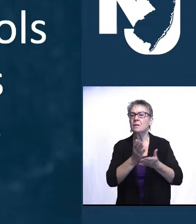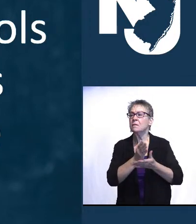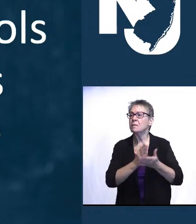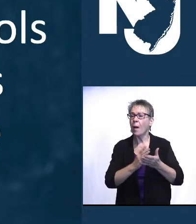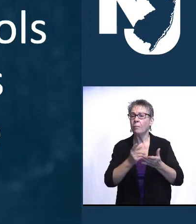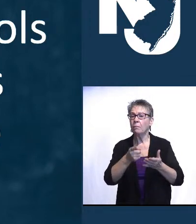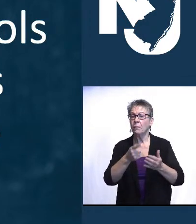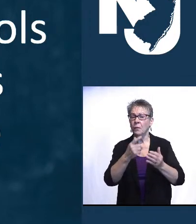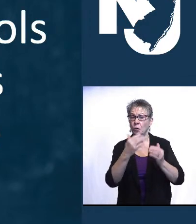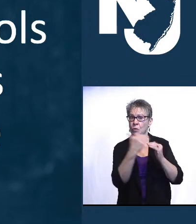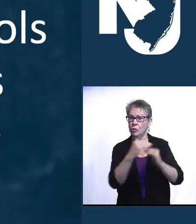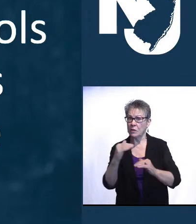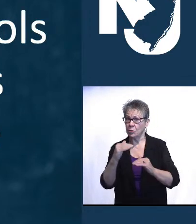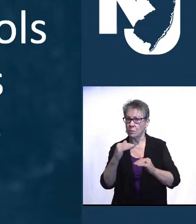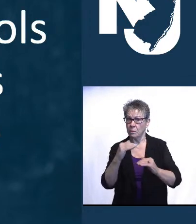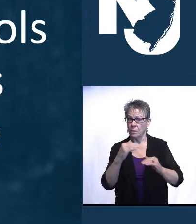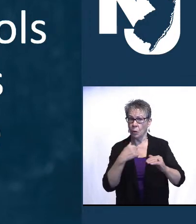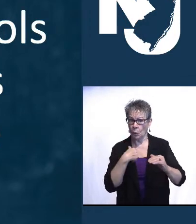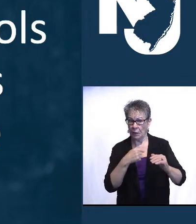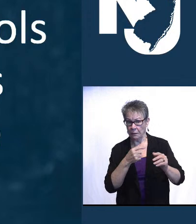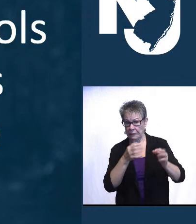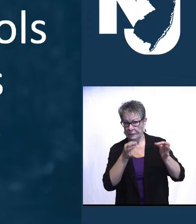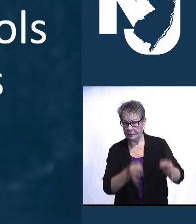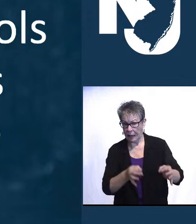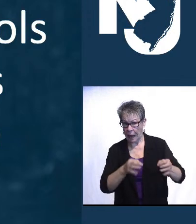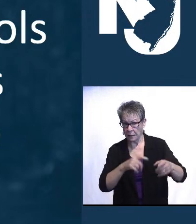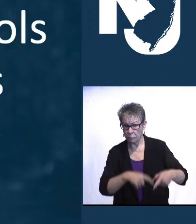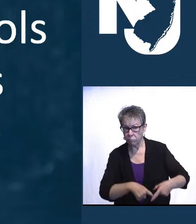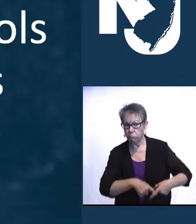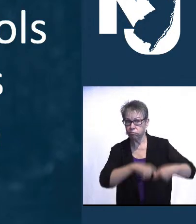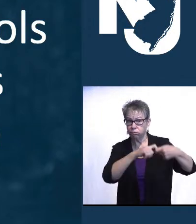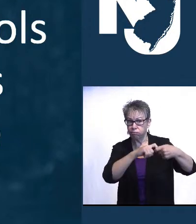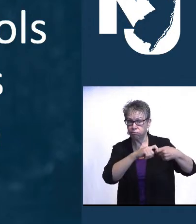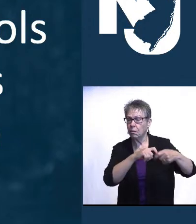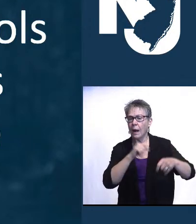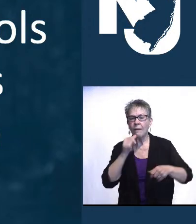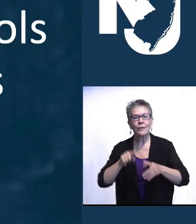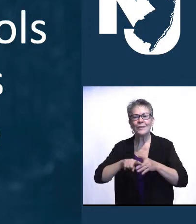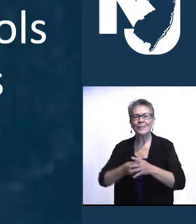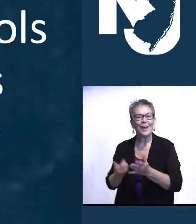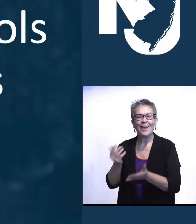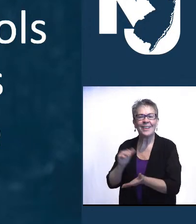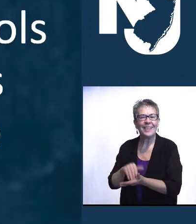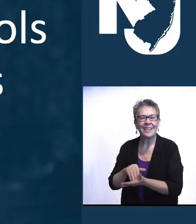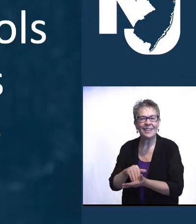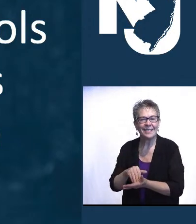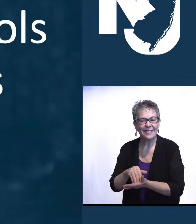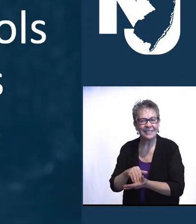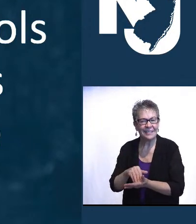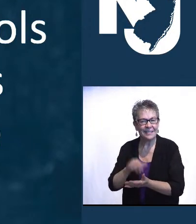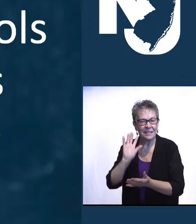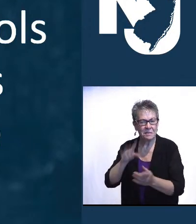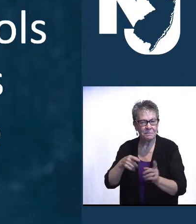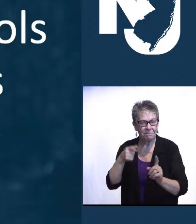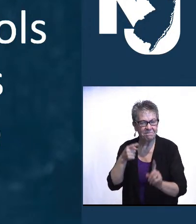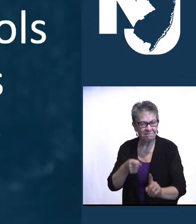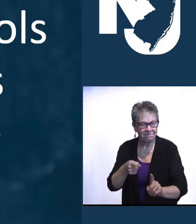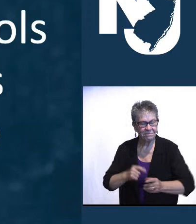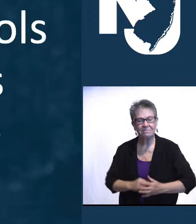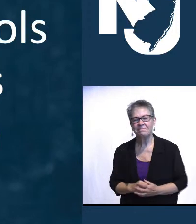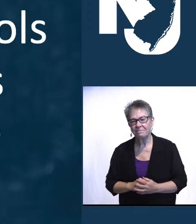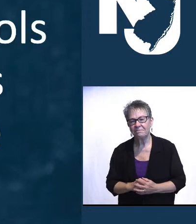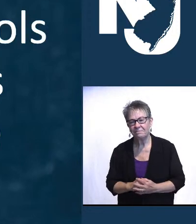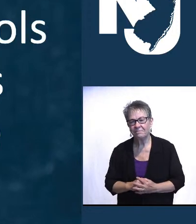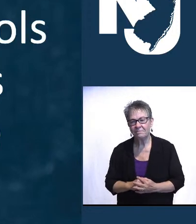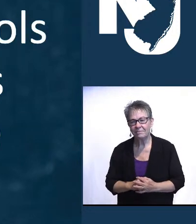public health with the need to get back to some semblance of normalcy are not easy. If we are to err, I would much